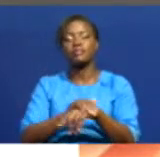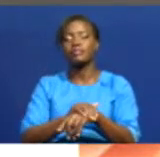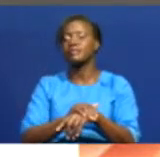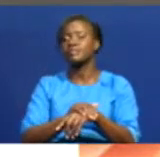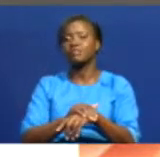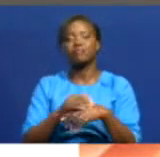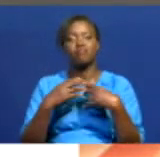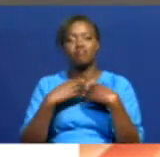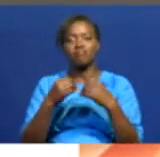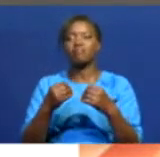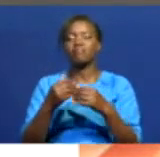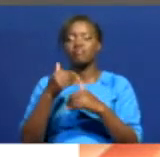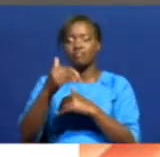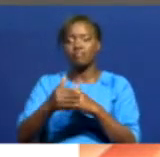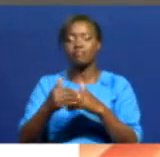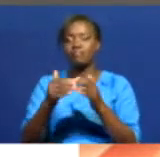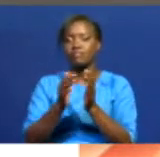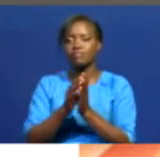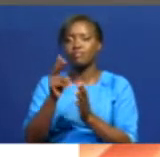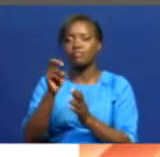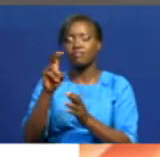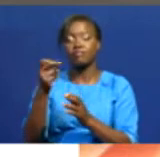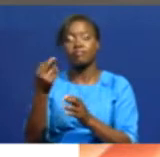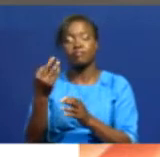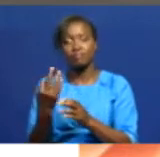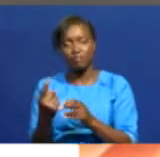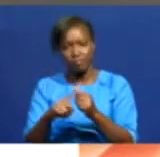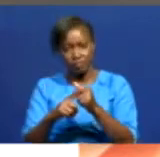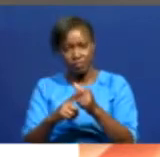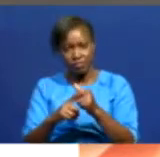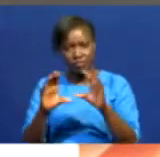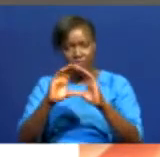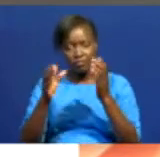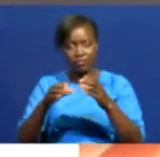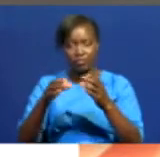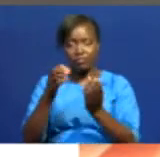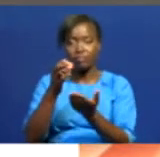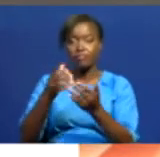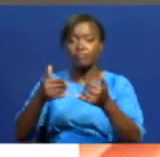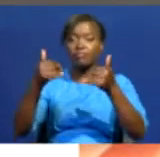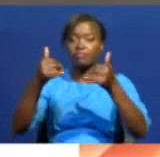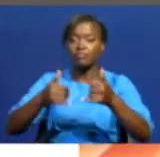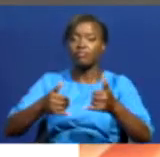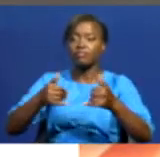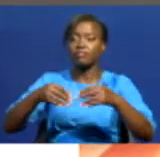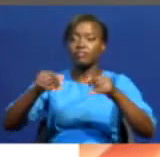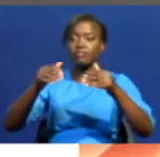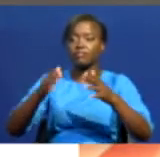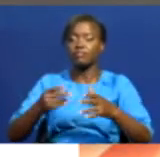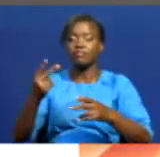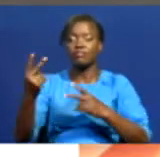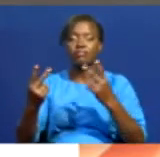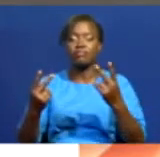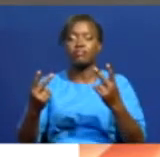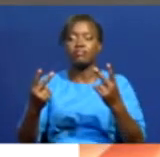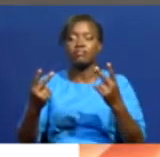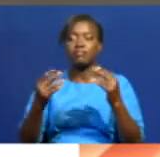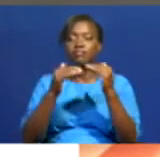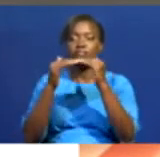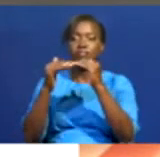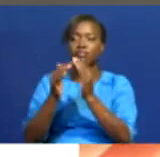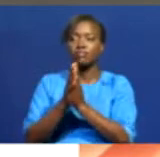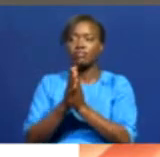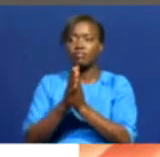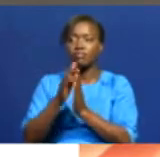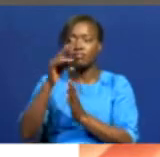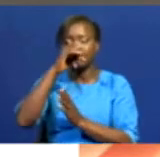the 2026 World Cup qualifiers set to kick off next month. Kenya battled to a 2-2 draw with Russia in an